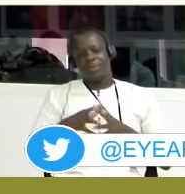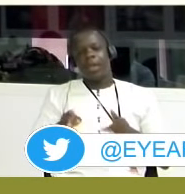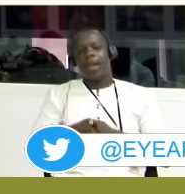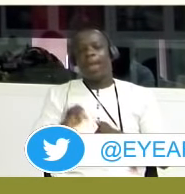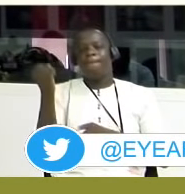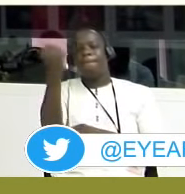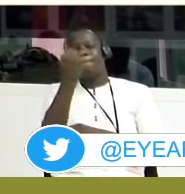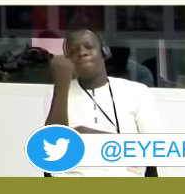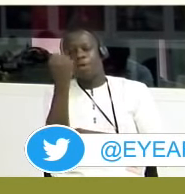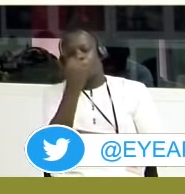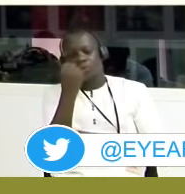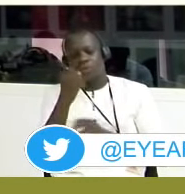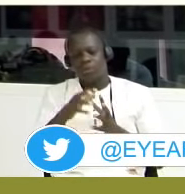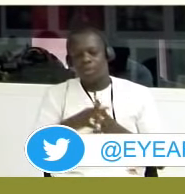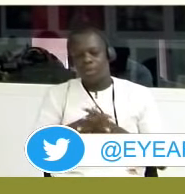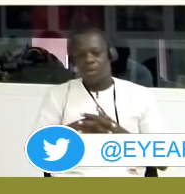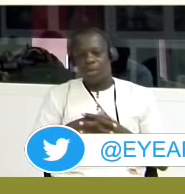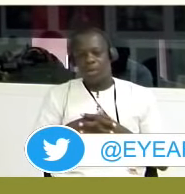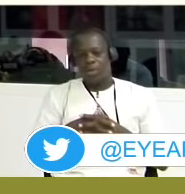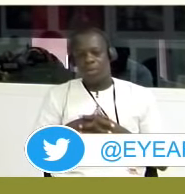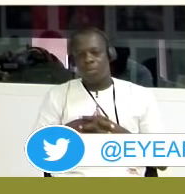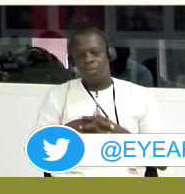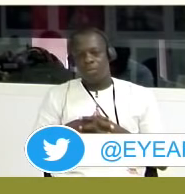because of the